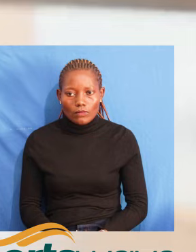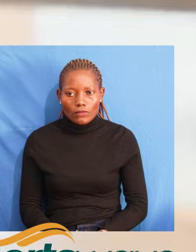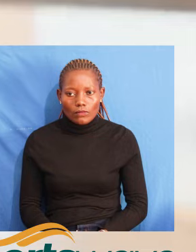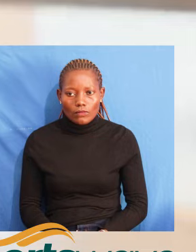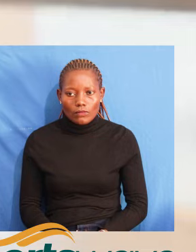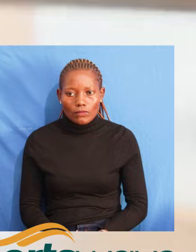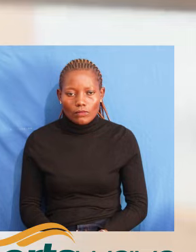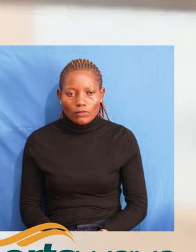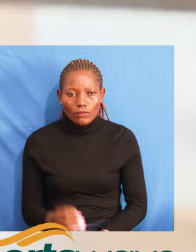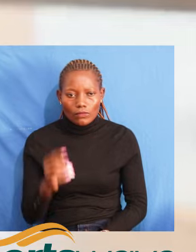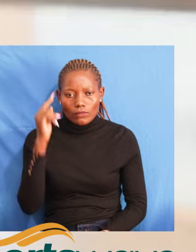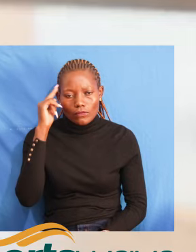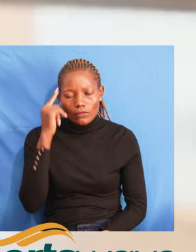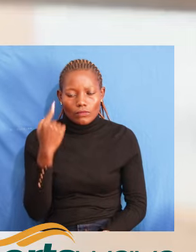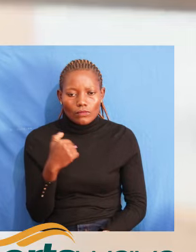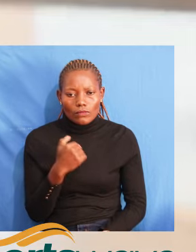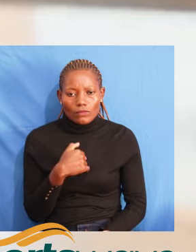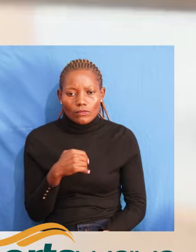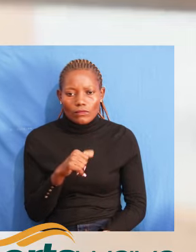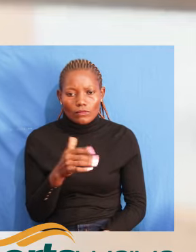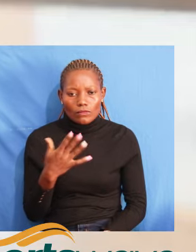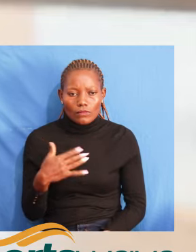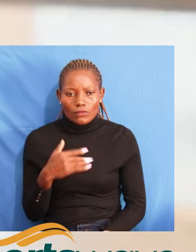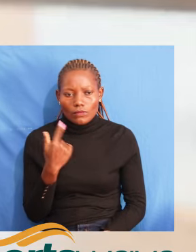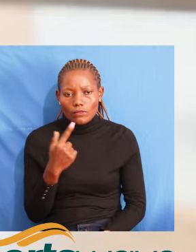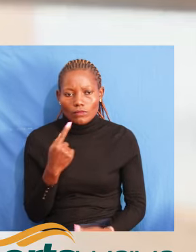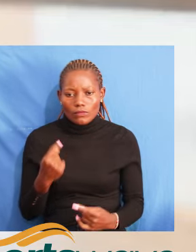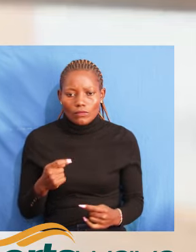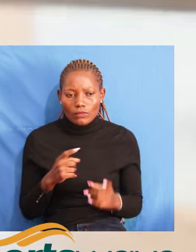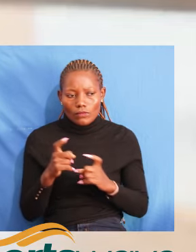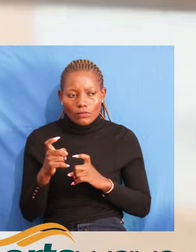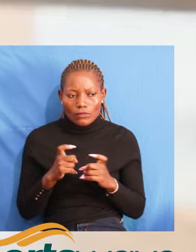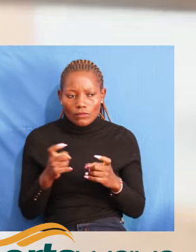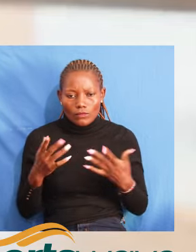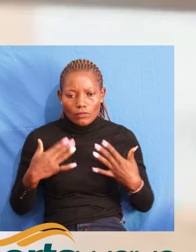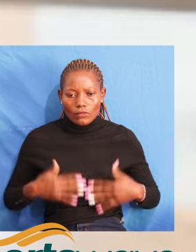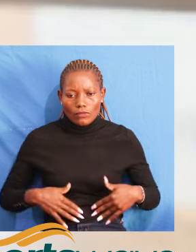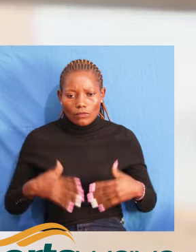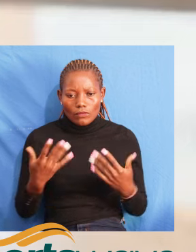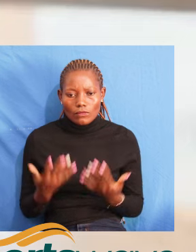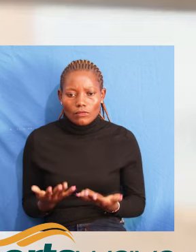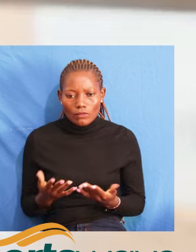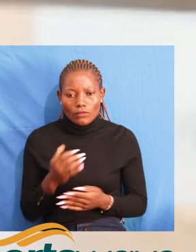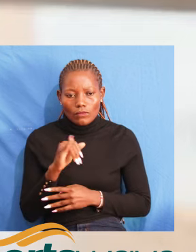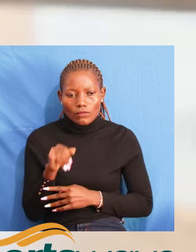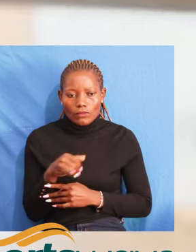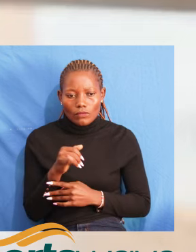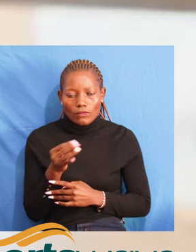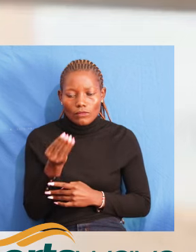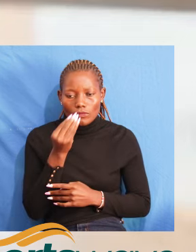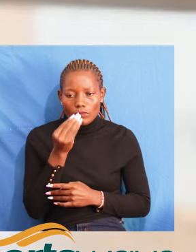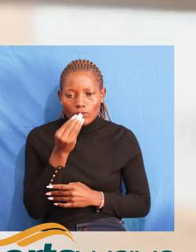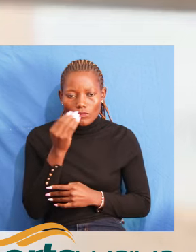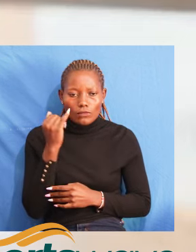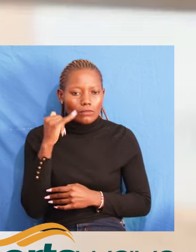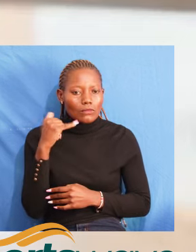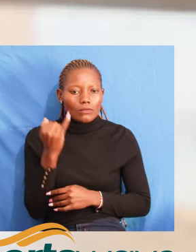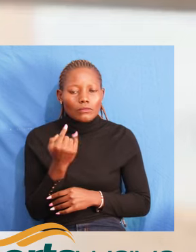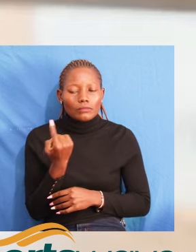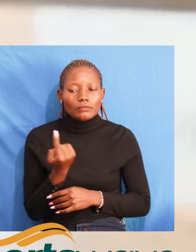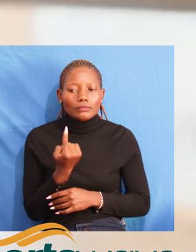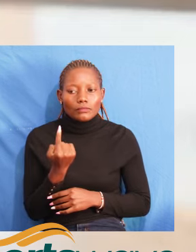I think there are people who try to control their body weight by just taking juices, not solid food. So he's asking, is